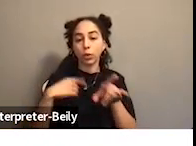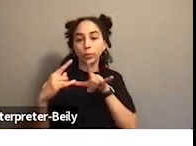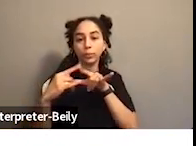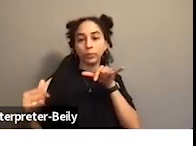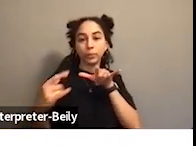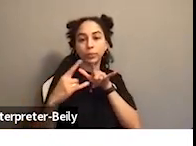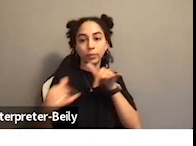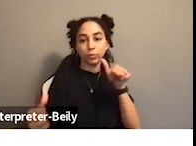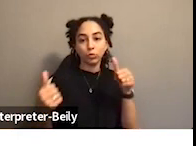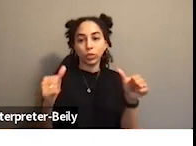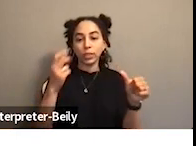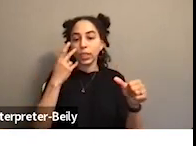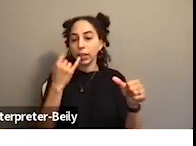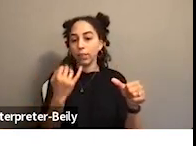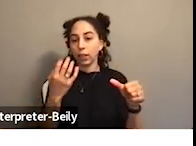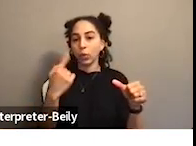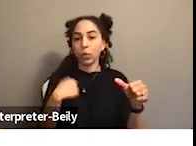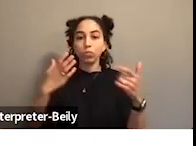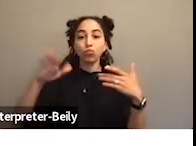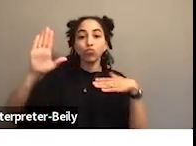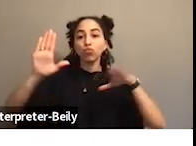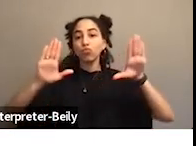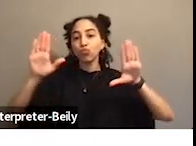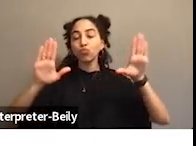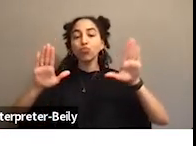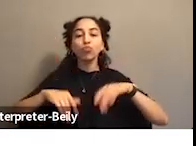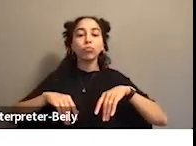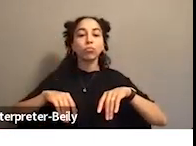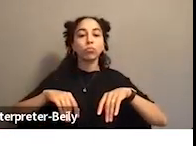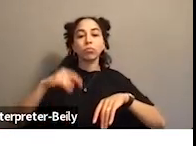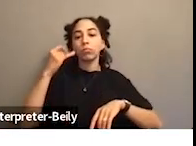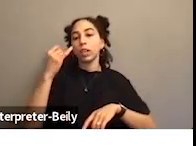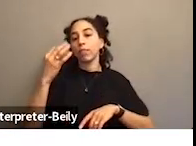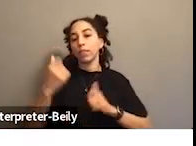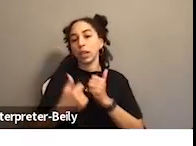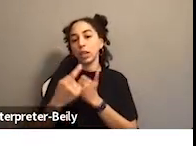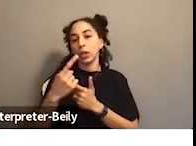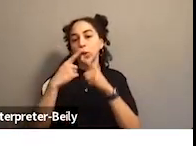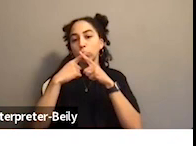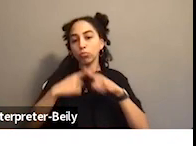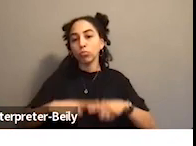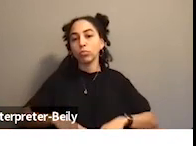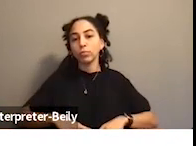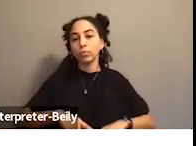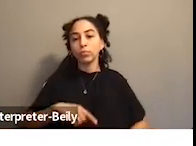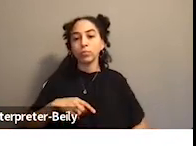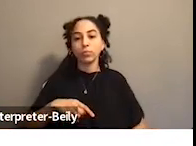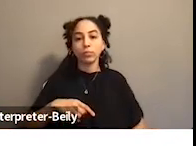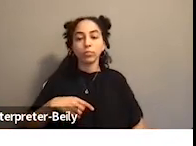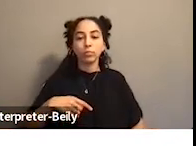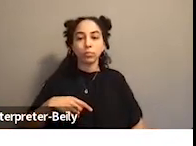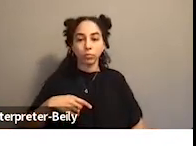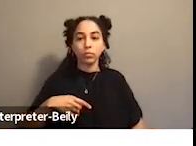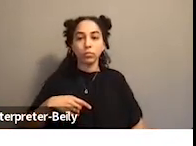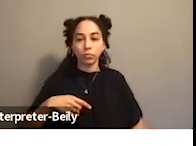multitasking and trying to see if anybody has their hand up or if anybody has come off of mute